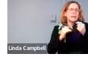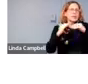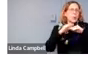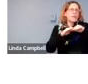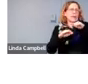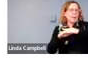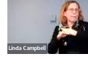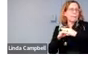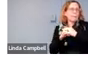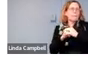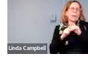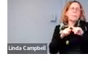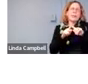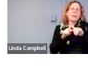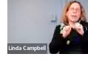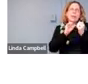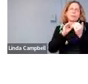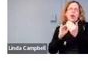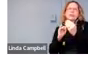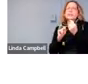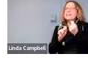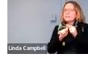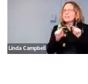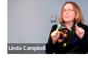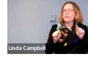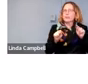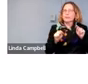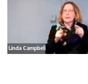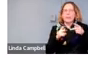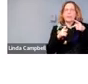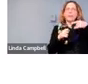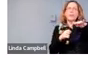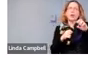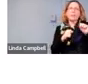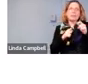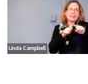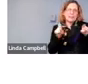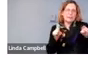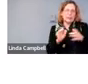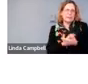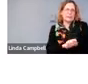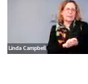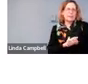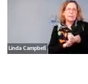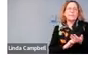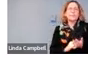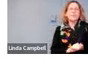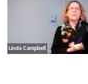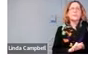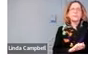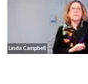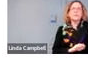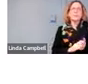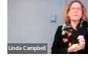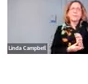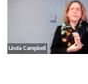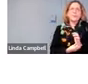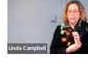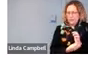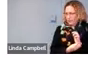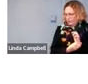species. There are some overlaps in these, but the approaches of biomonitoring and surveillance and security are slightly